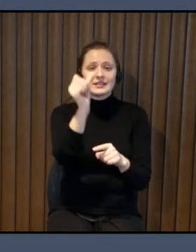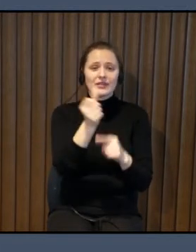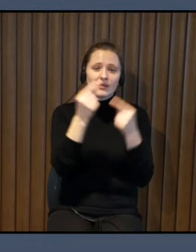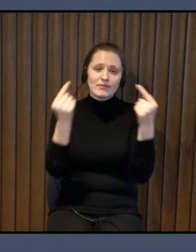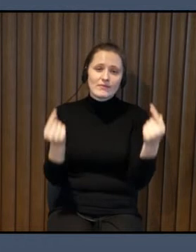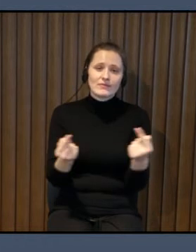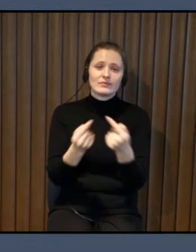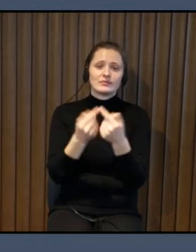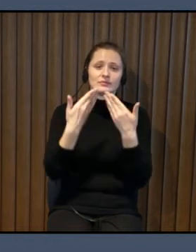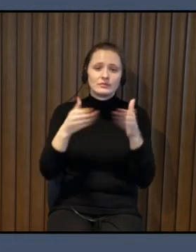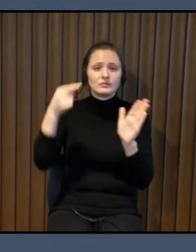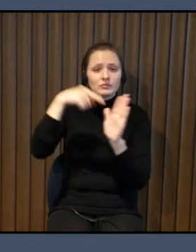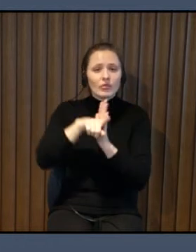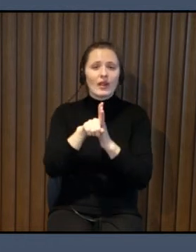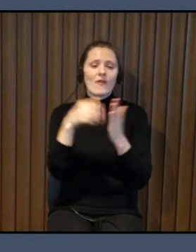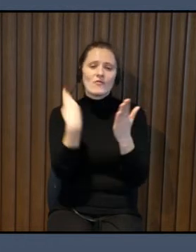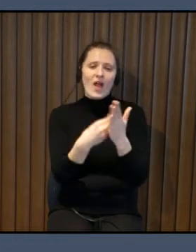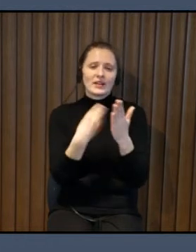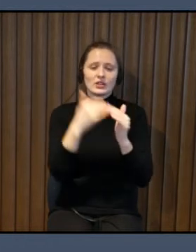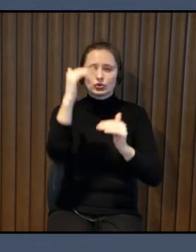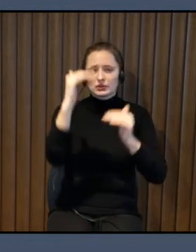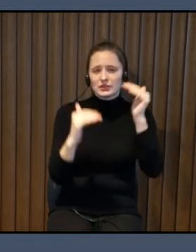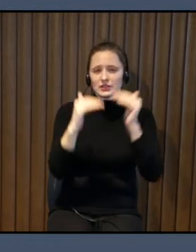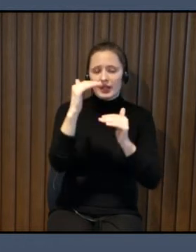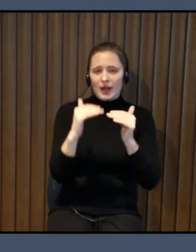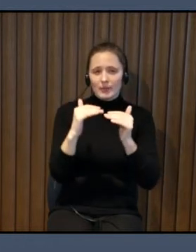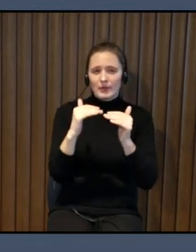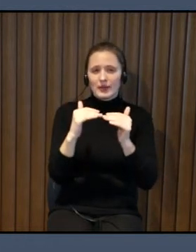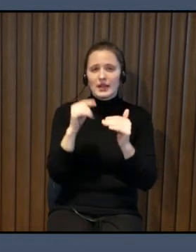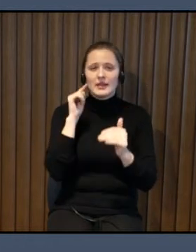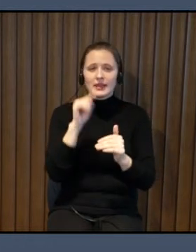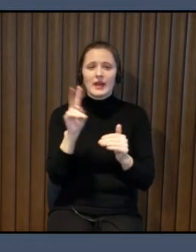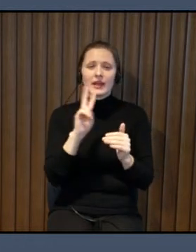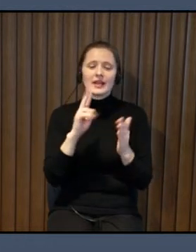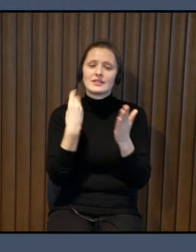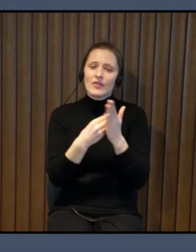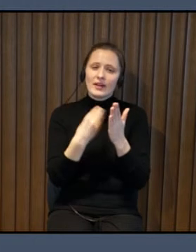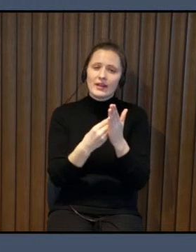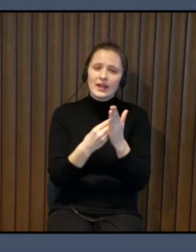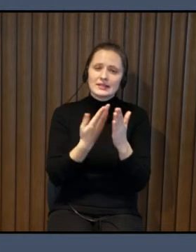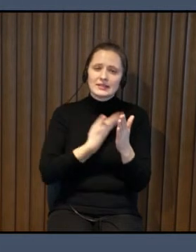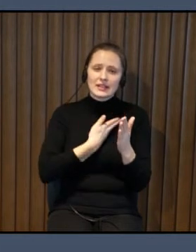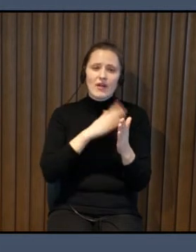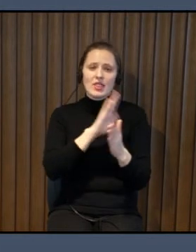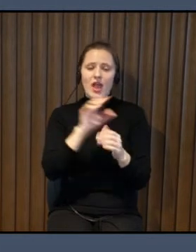to the maximum. Have we created an evaluation system for accessibility